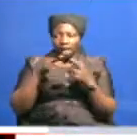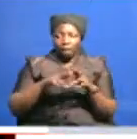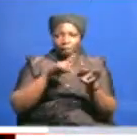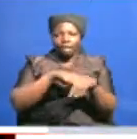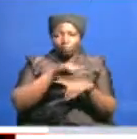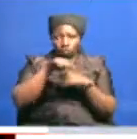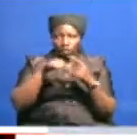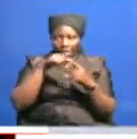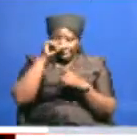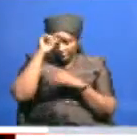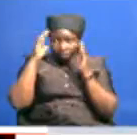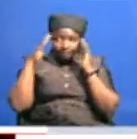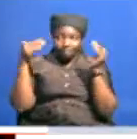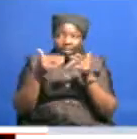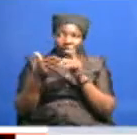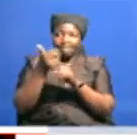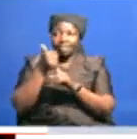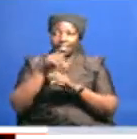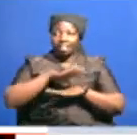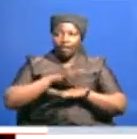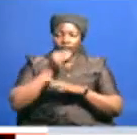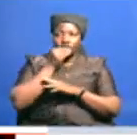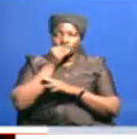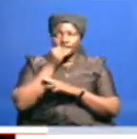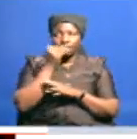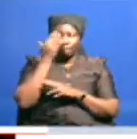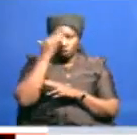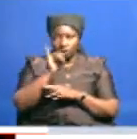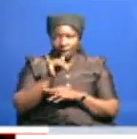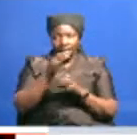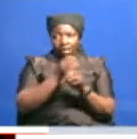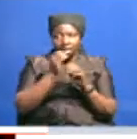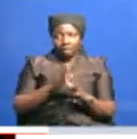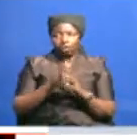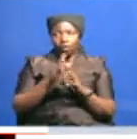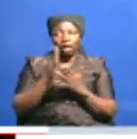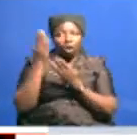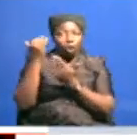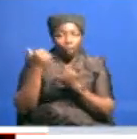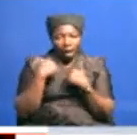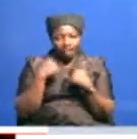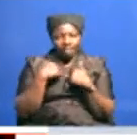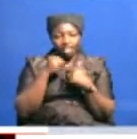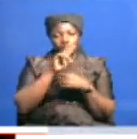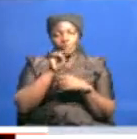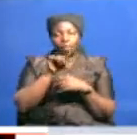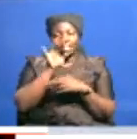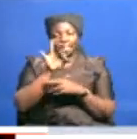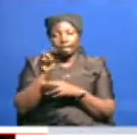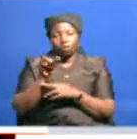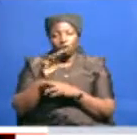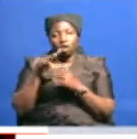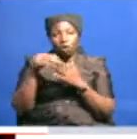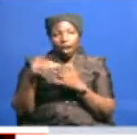government is focused on attaining food security, and as such, stakeholders are optimistic that this $2.3 million